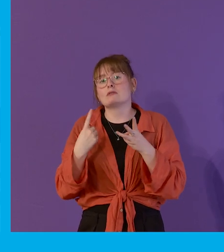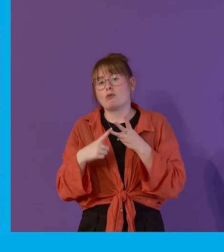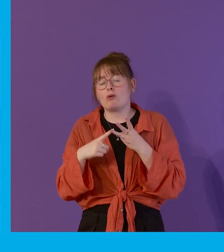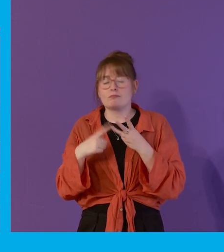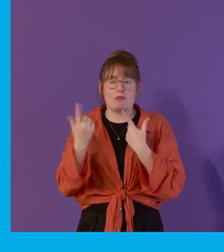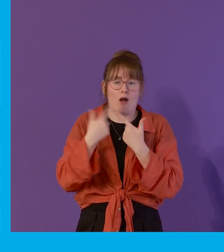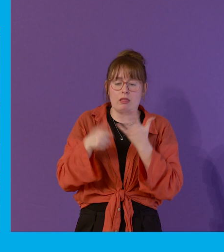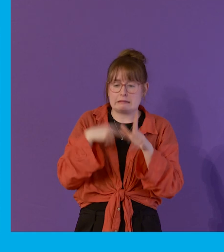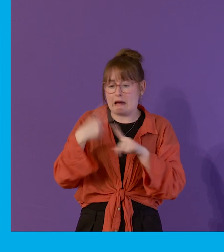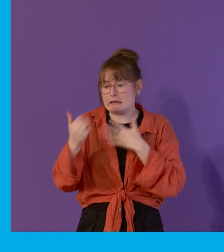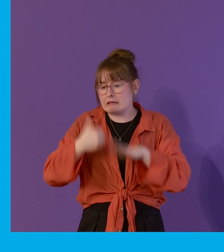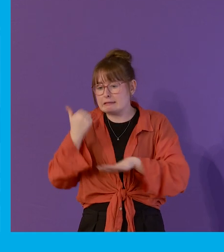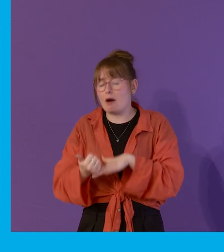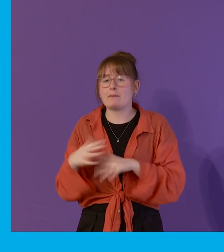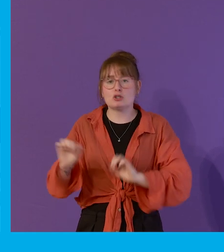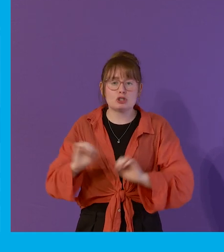levy comes in.